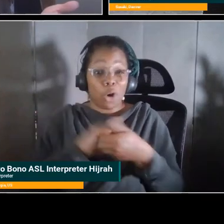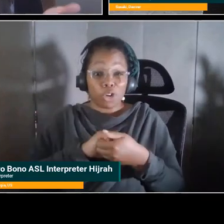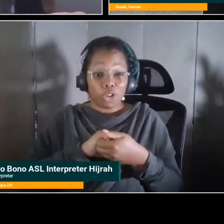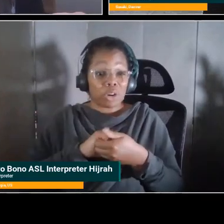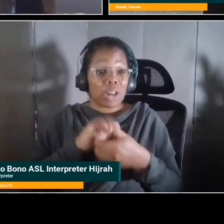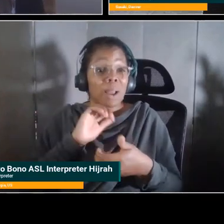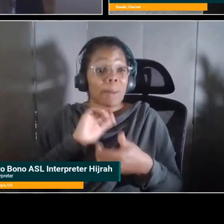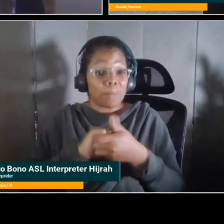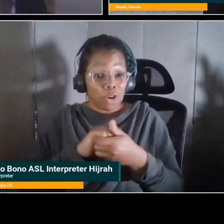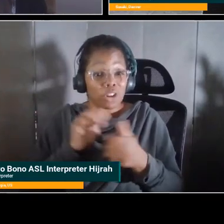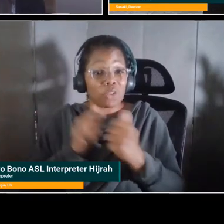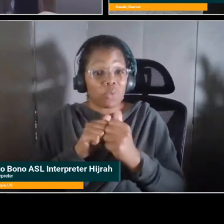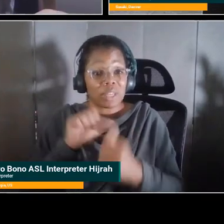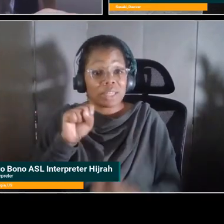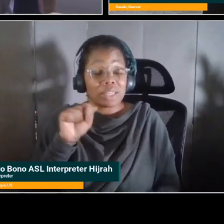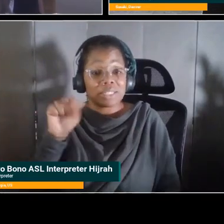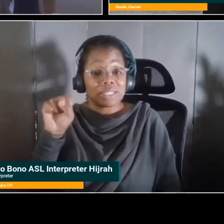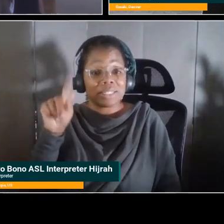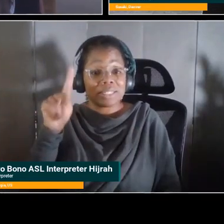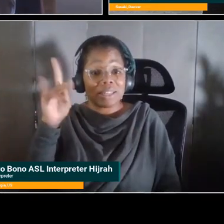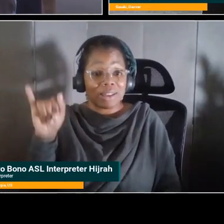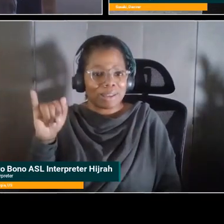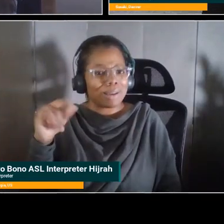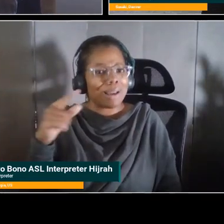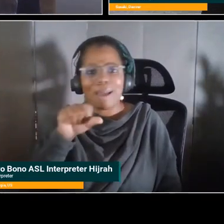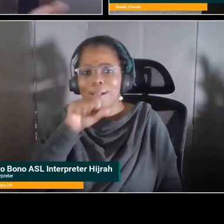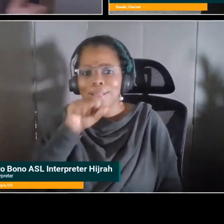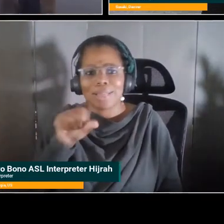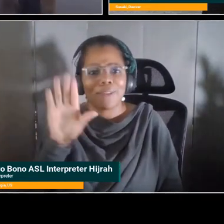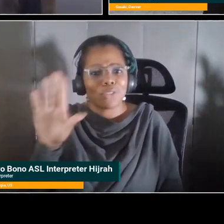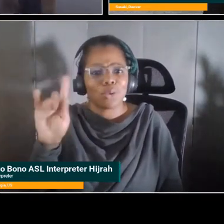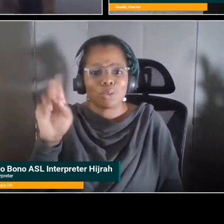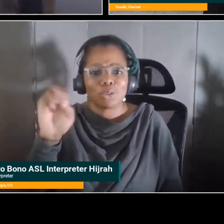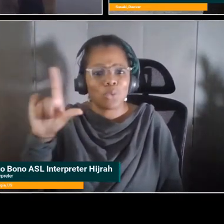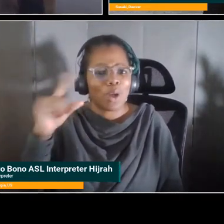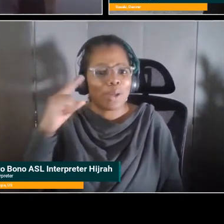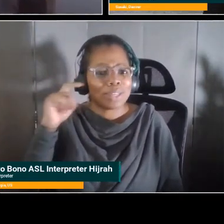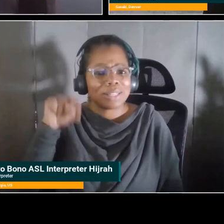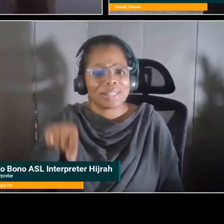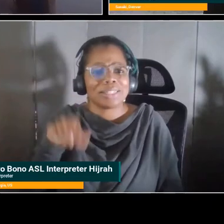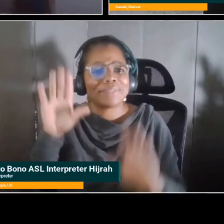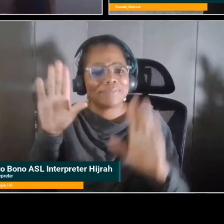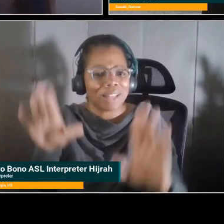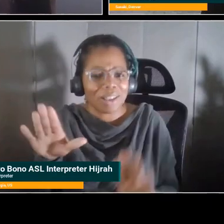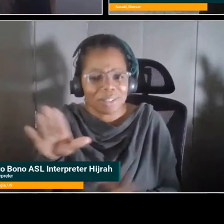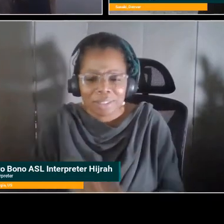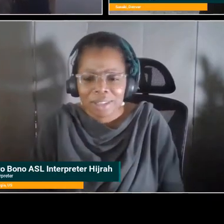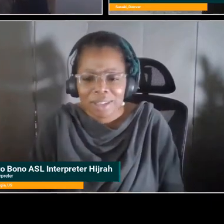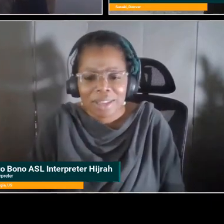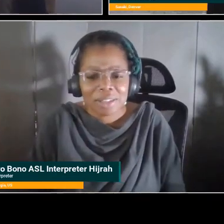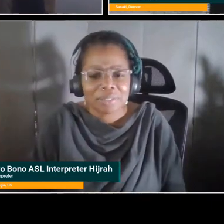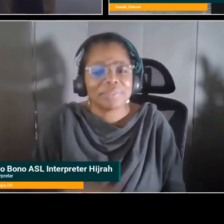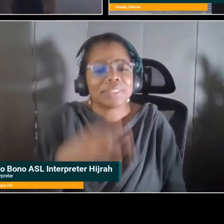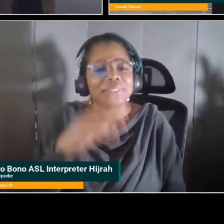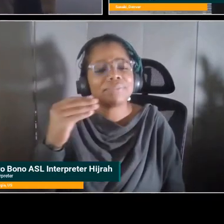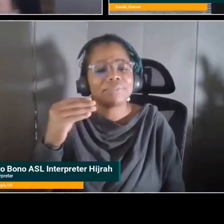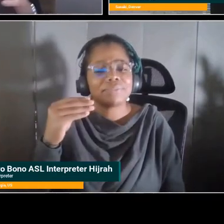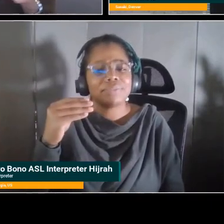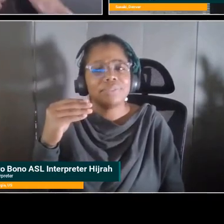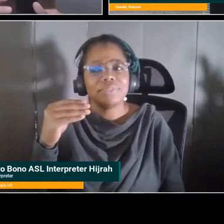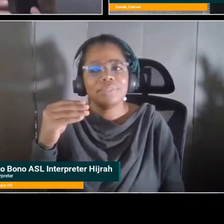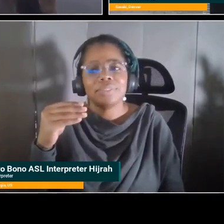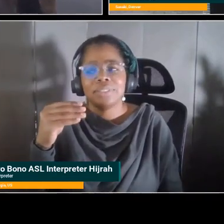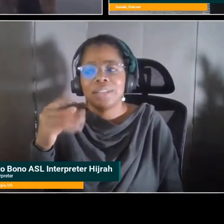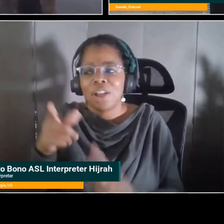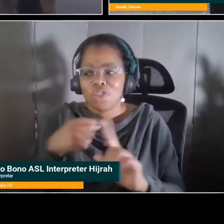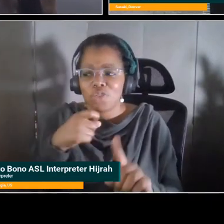partnering with Sasaki on this, I love your tool. I think it's fantastic. And I think, you know, coming from